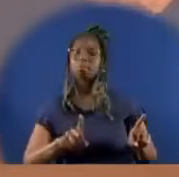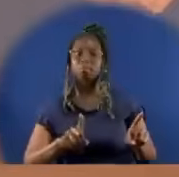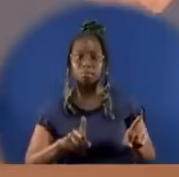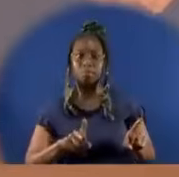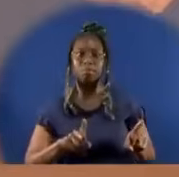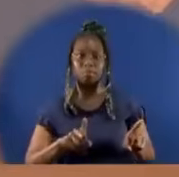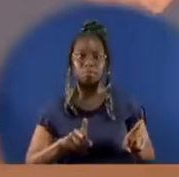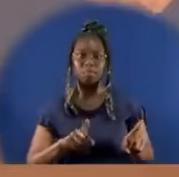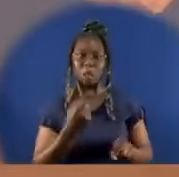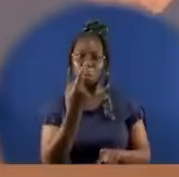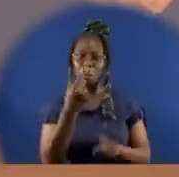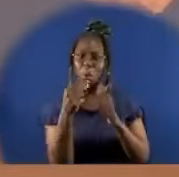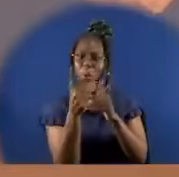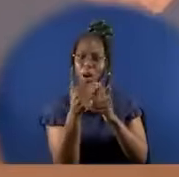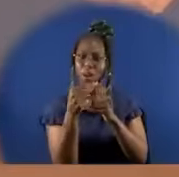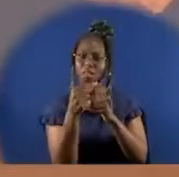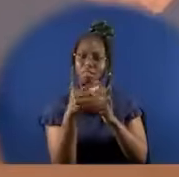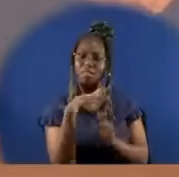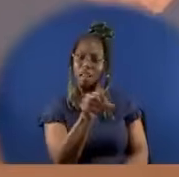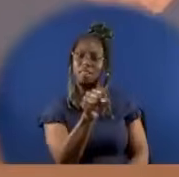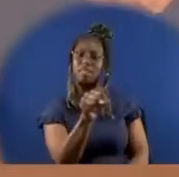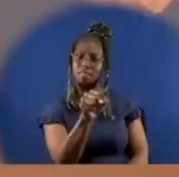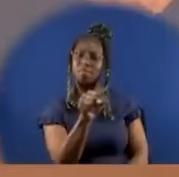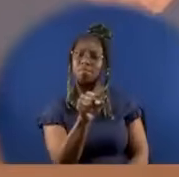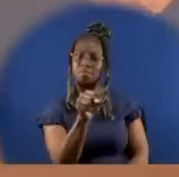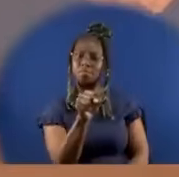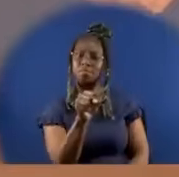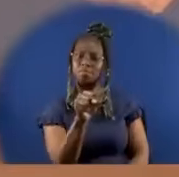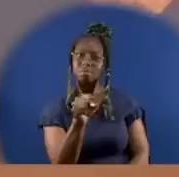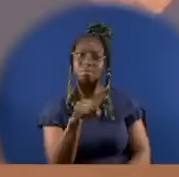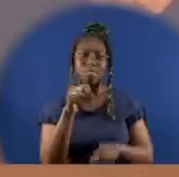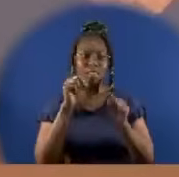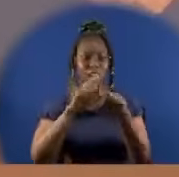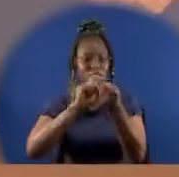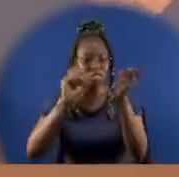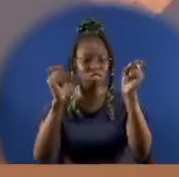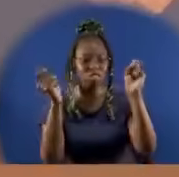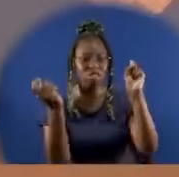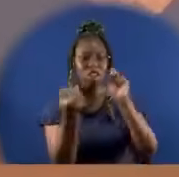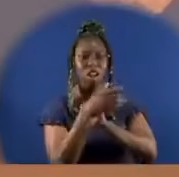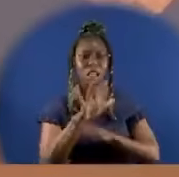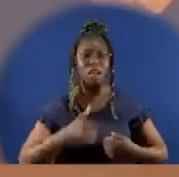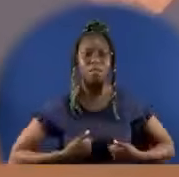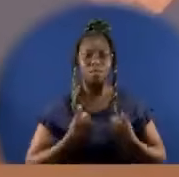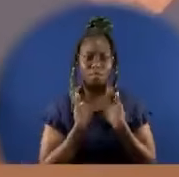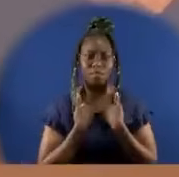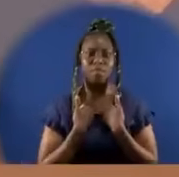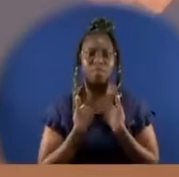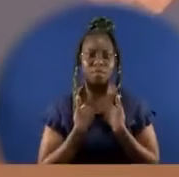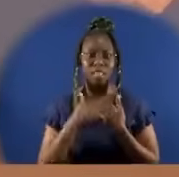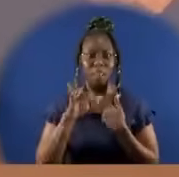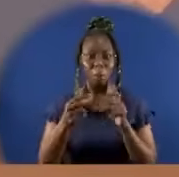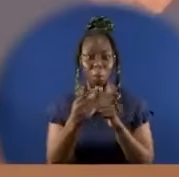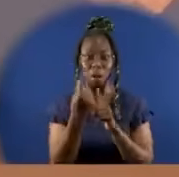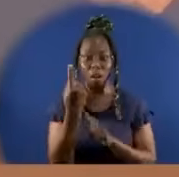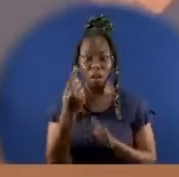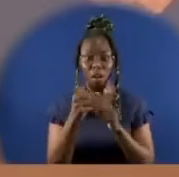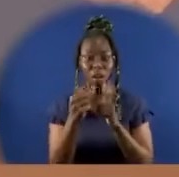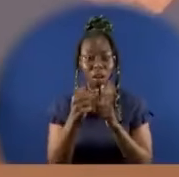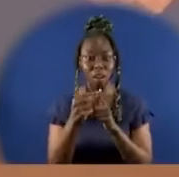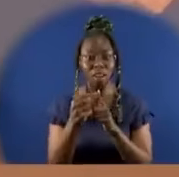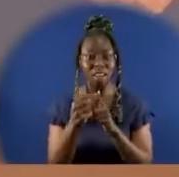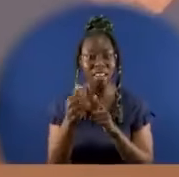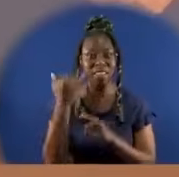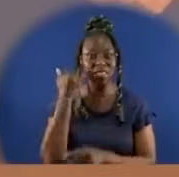That one word from the Lord can literally change the trajectory of your life. That one word from the Lord, if you were listening to the